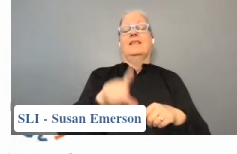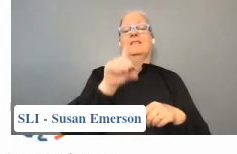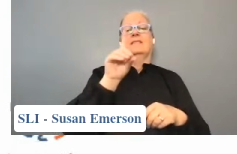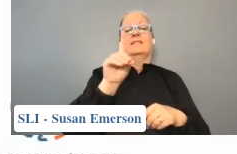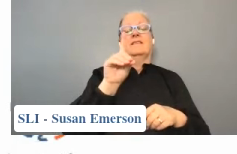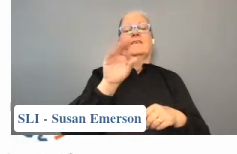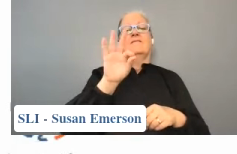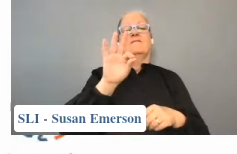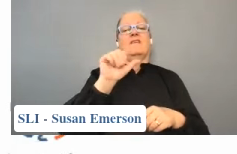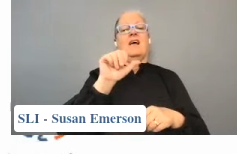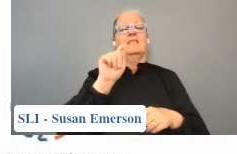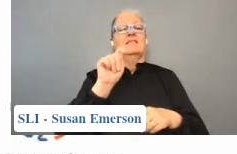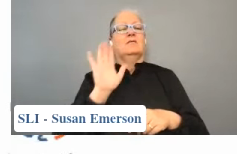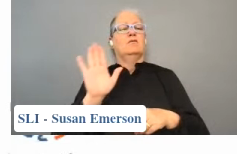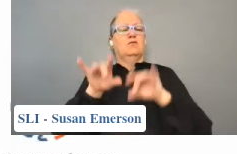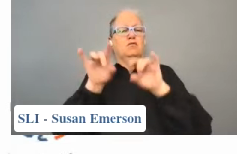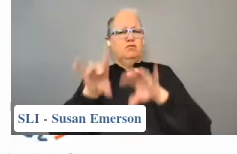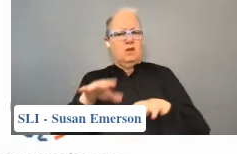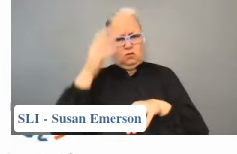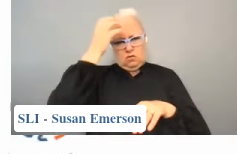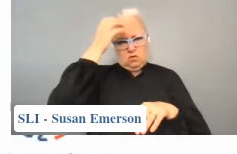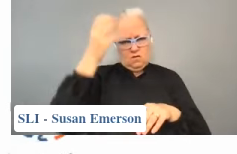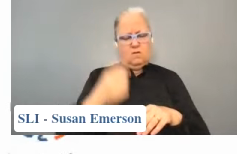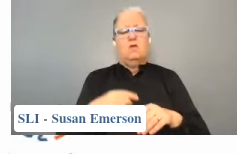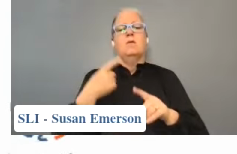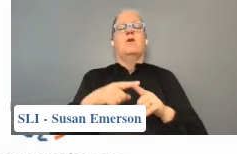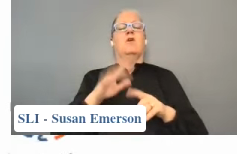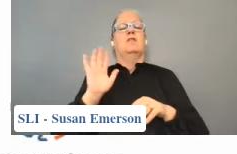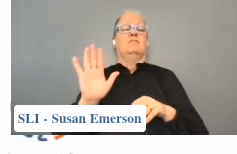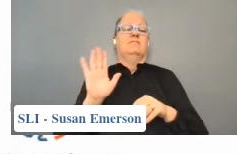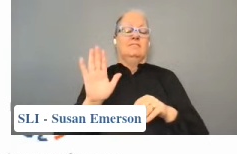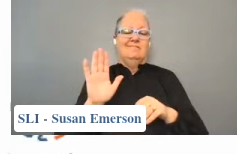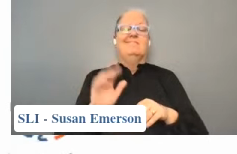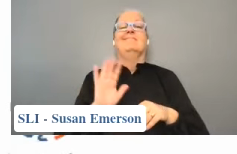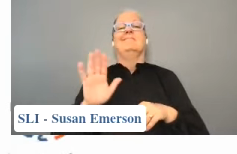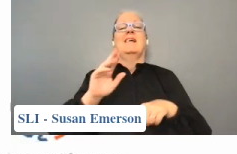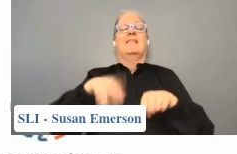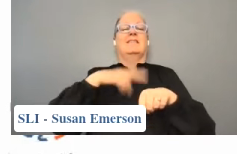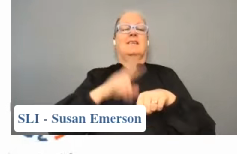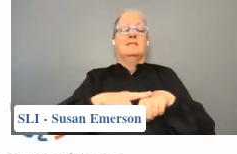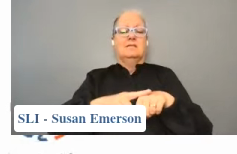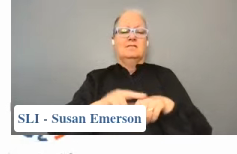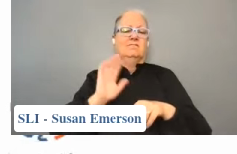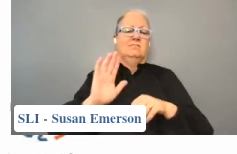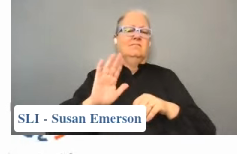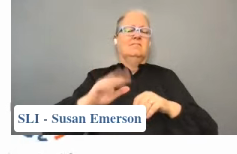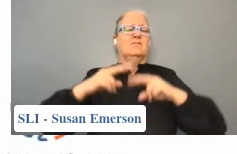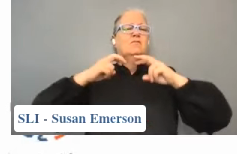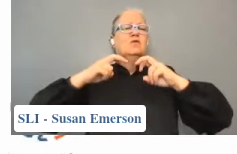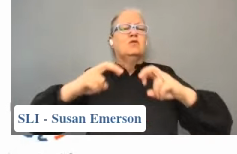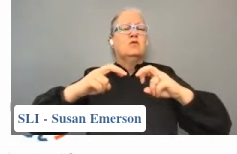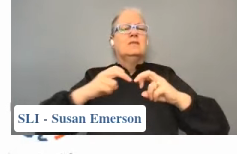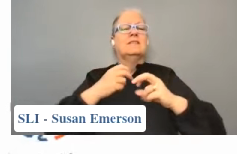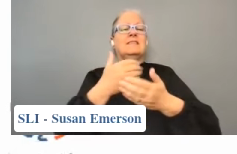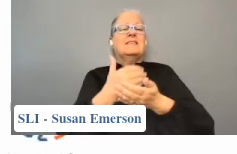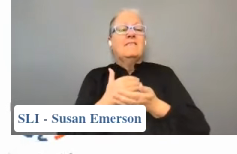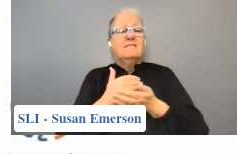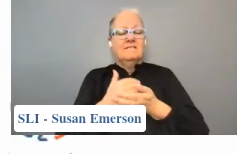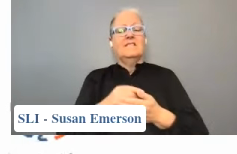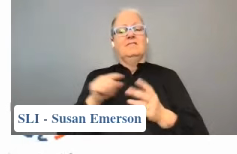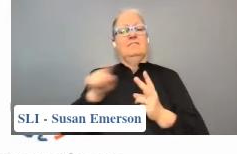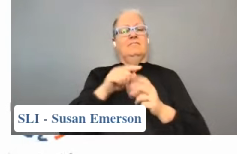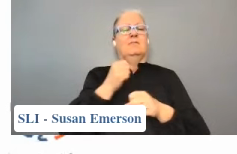DFAT, and Australia's National Research Organisation for Women's Safety, or ANROWS. My name is Padma Raman. I'm